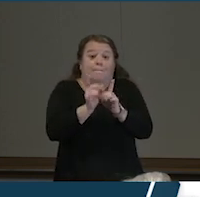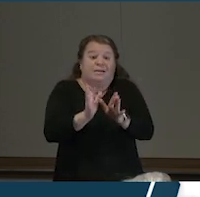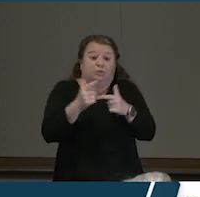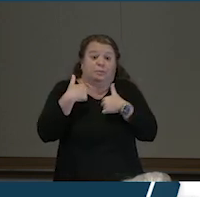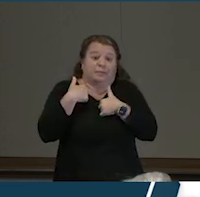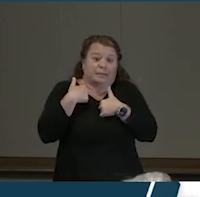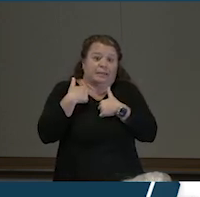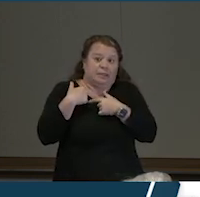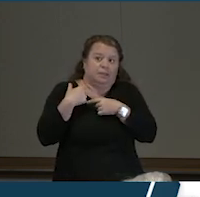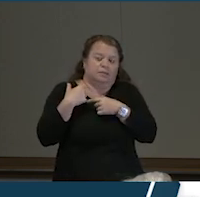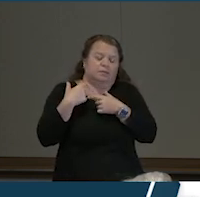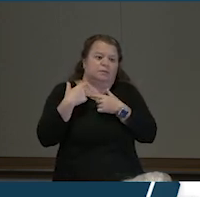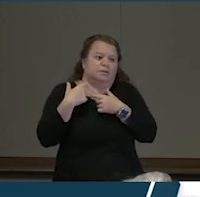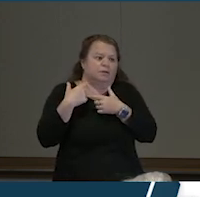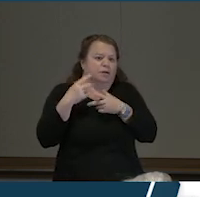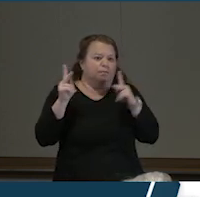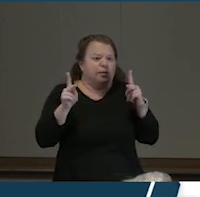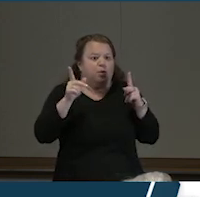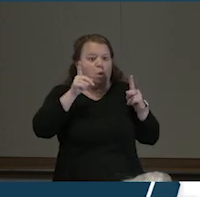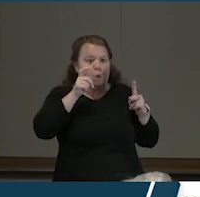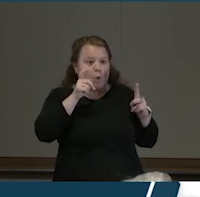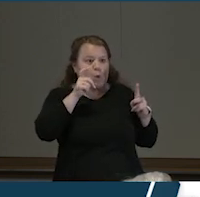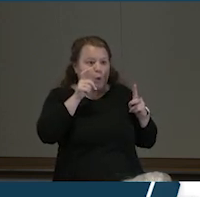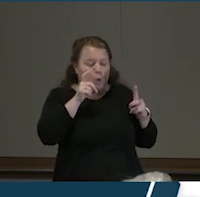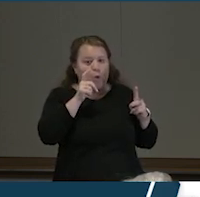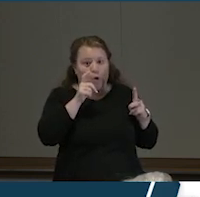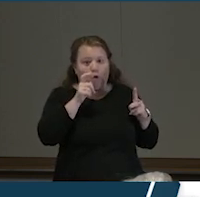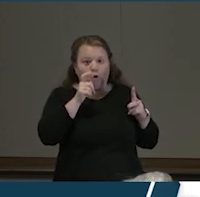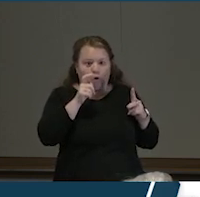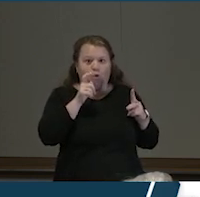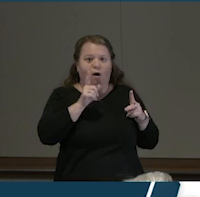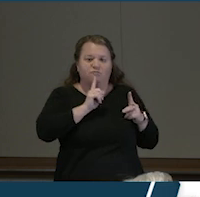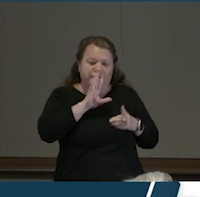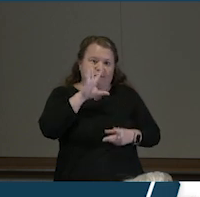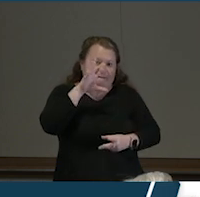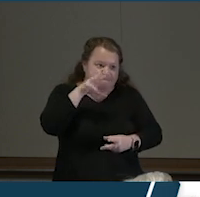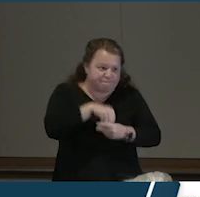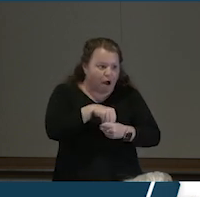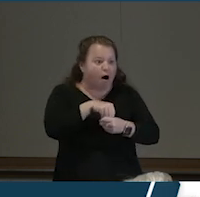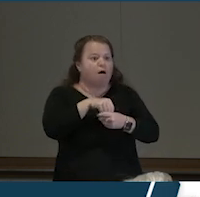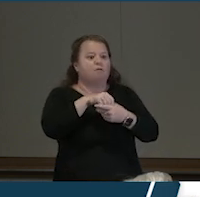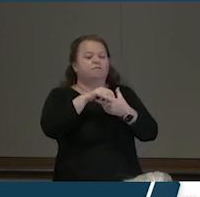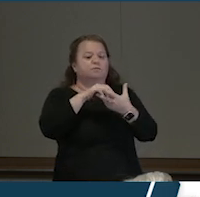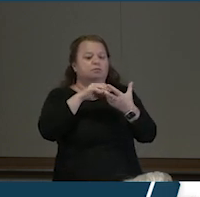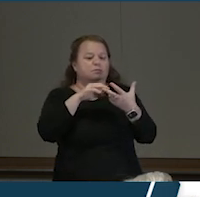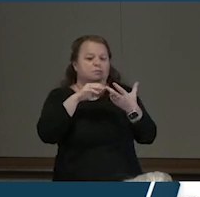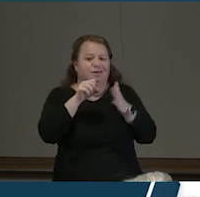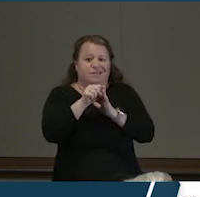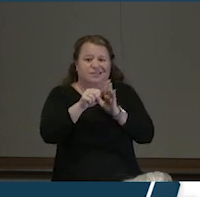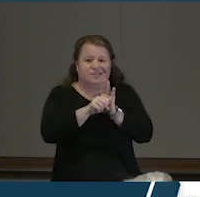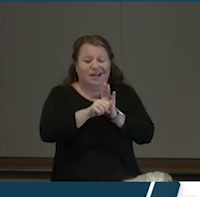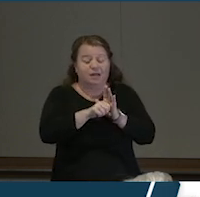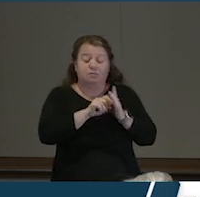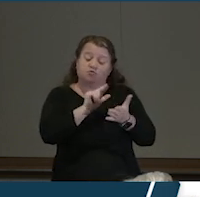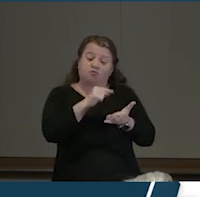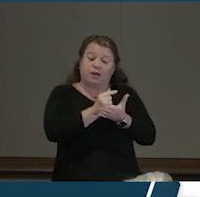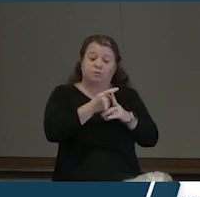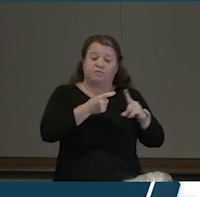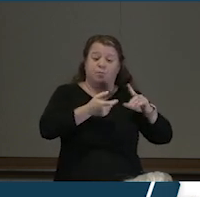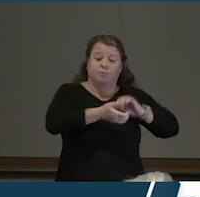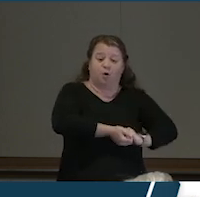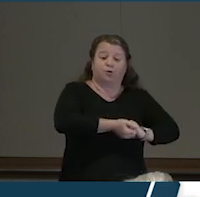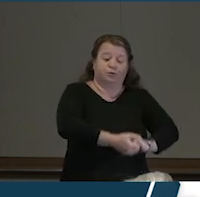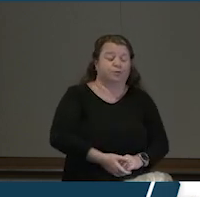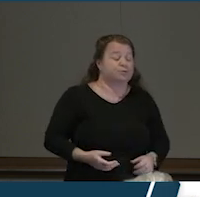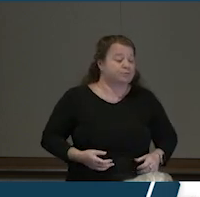really moving and shaking in this state, are Partners graduates. So that's the enormity of the benefit that you get from the program. It